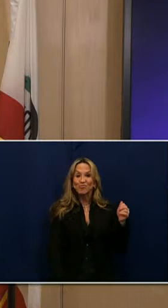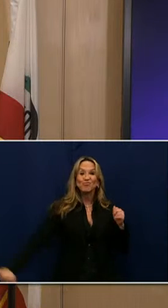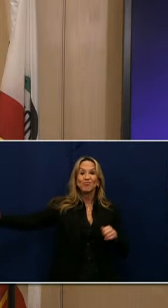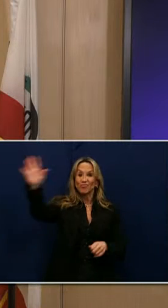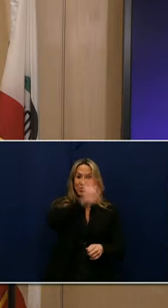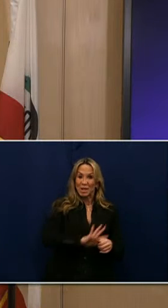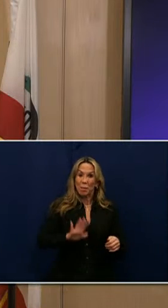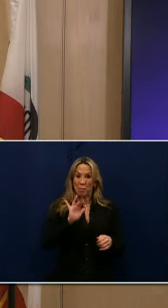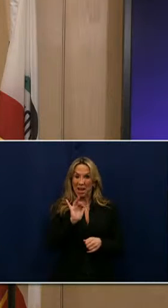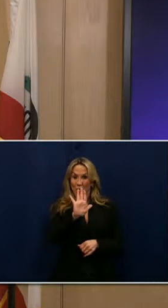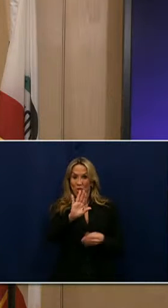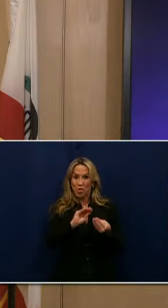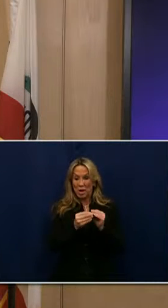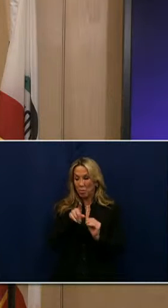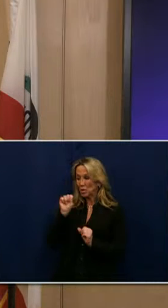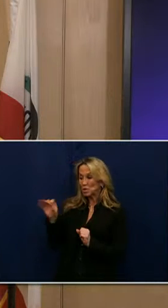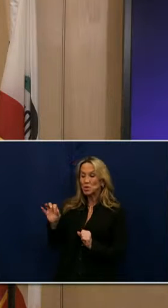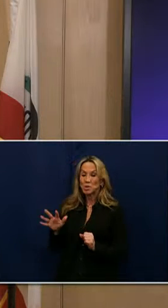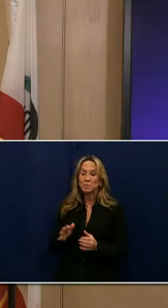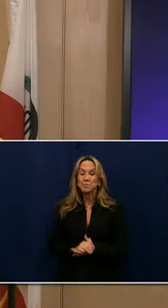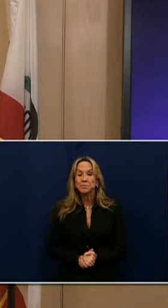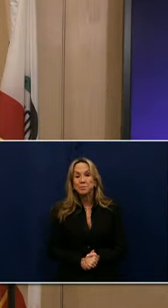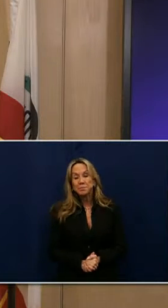the numbers you shared.